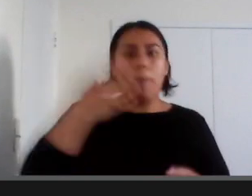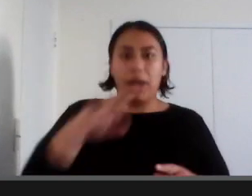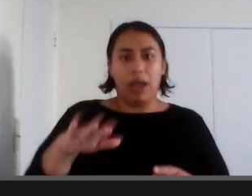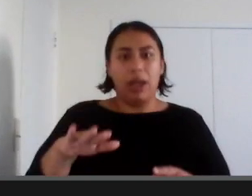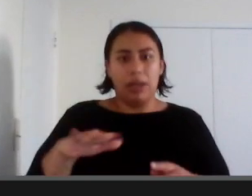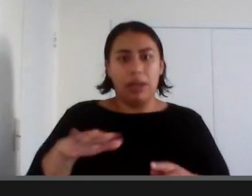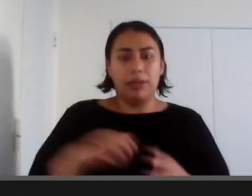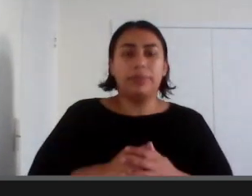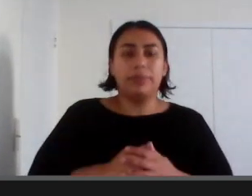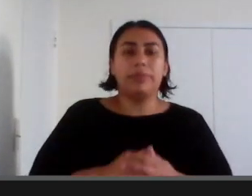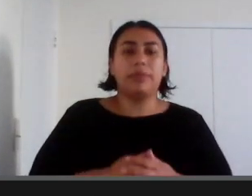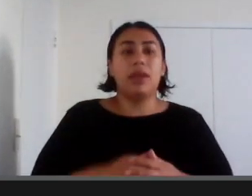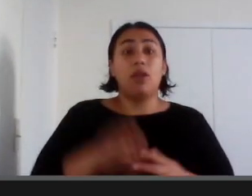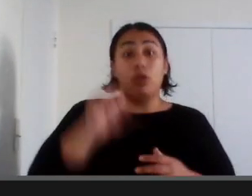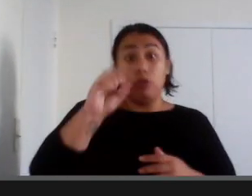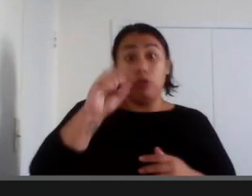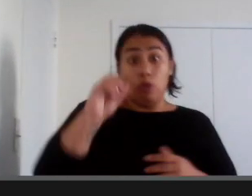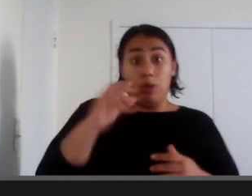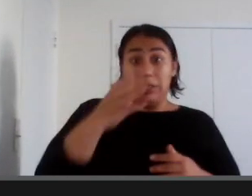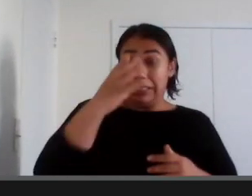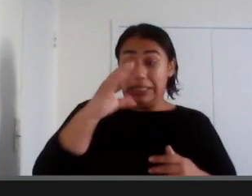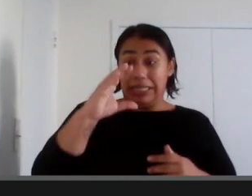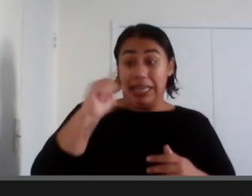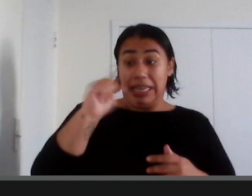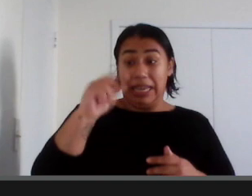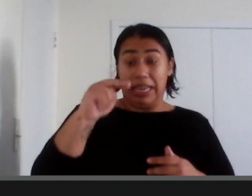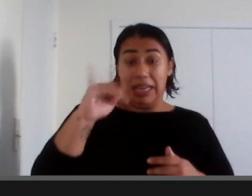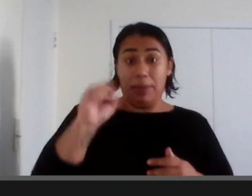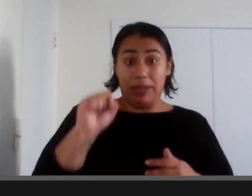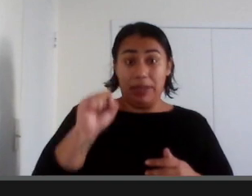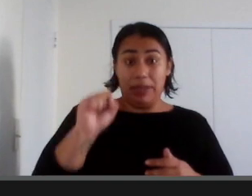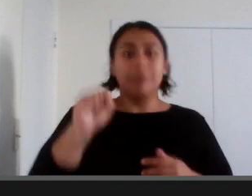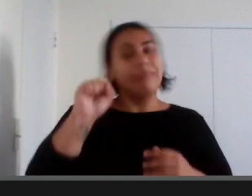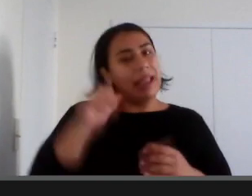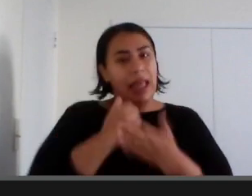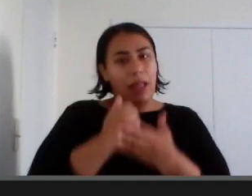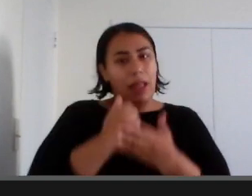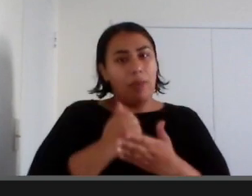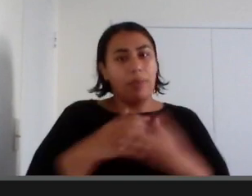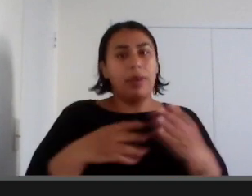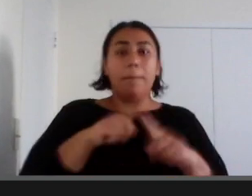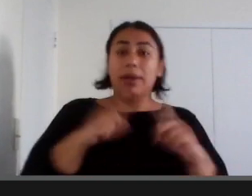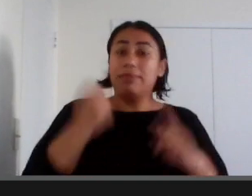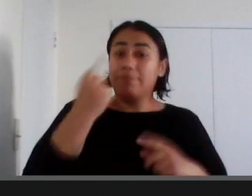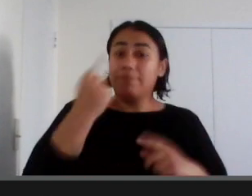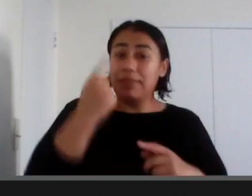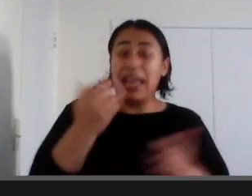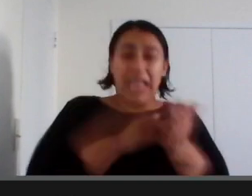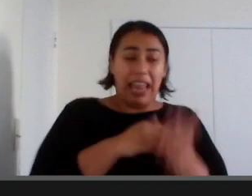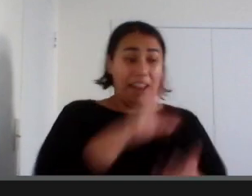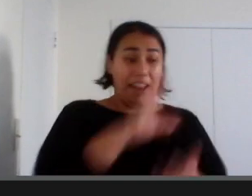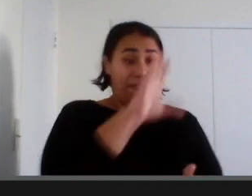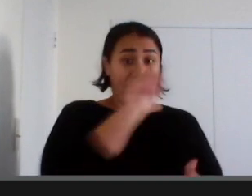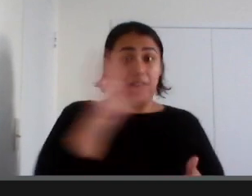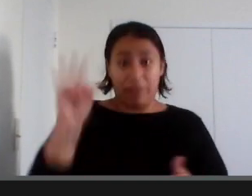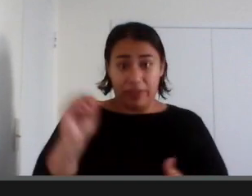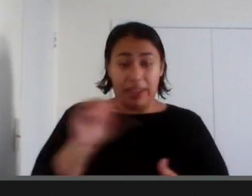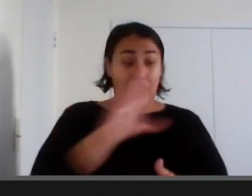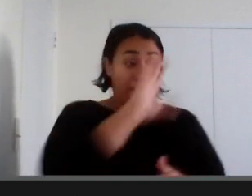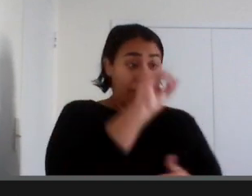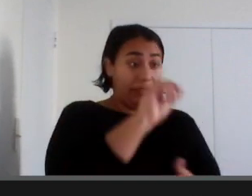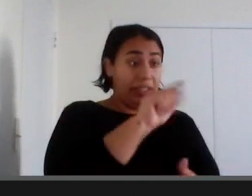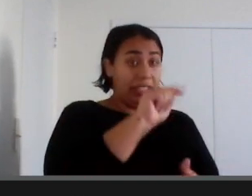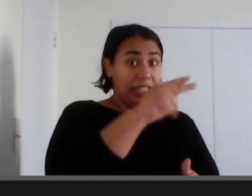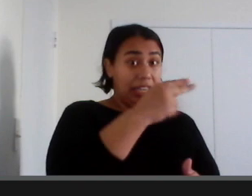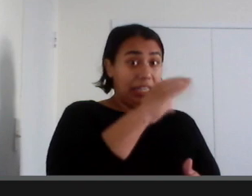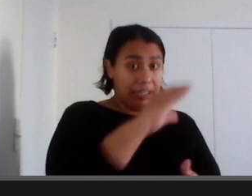If you are concerned about feeling high, it's important to consult with a healthcare professional to find the appropriate dose to manage your symptoms without feeling any